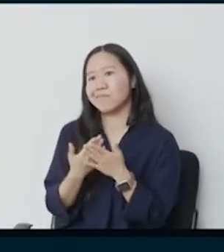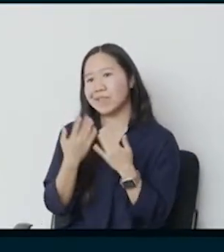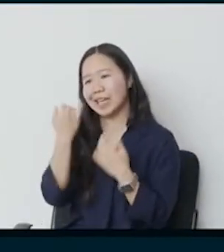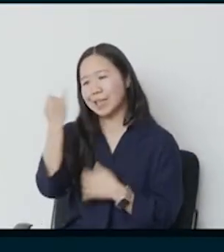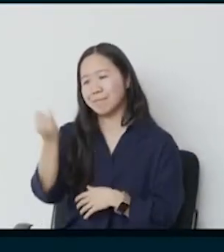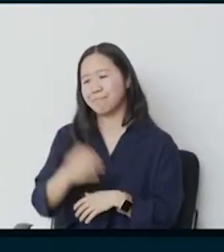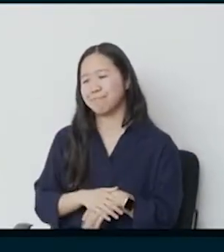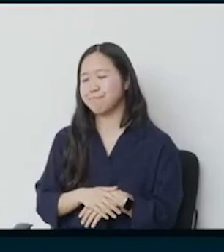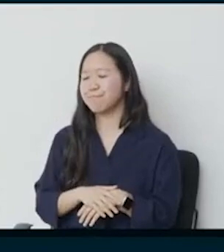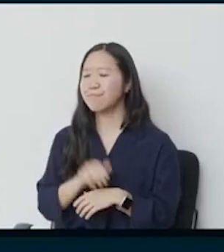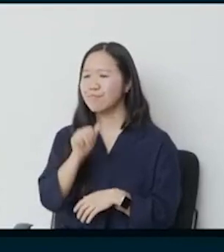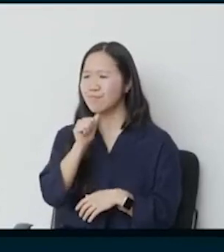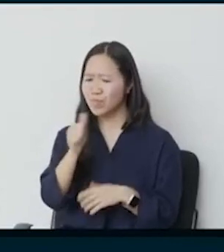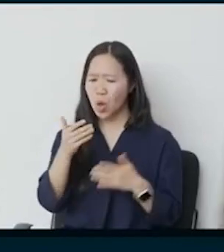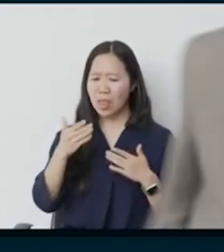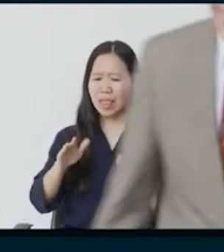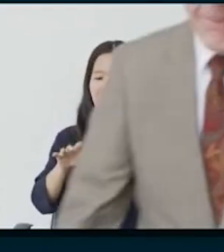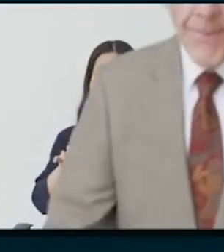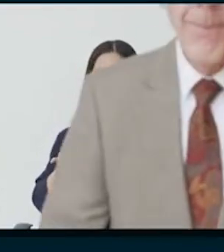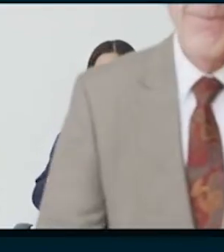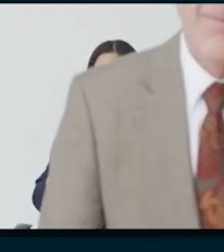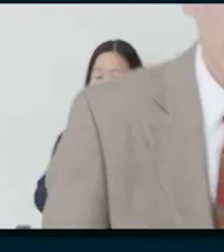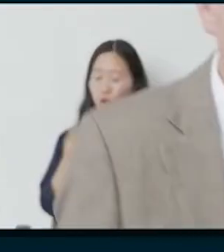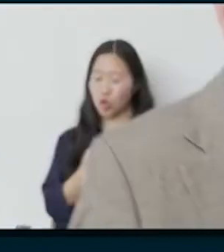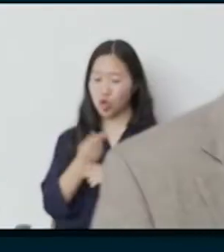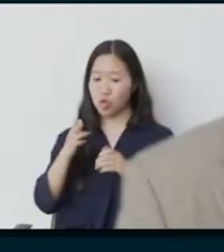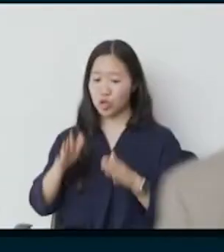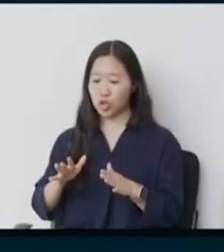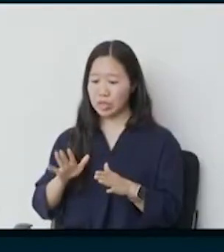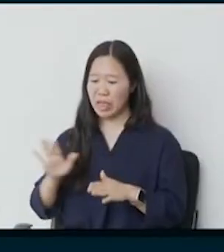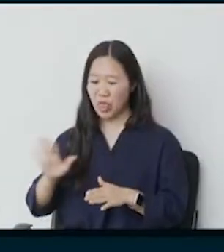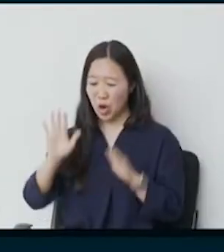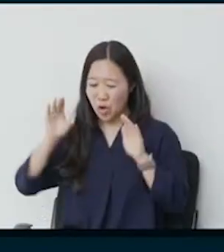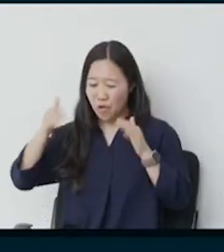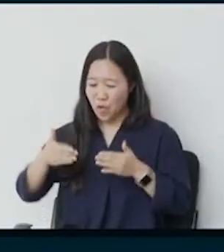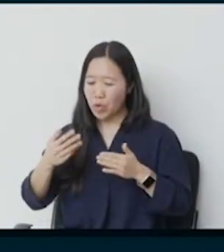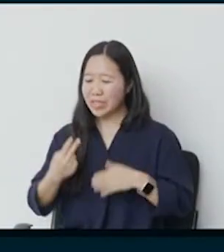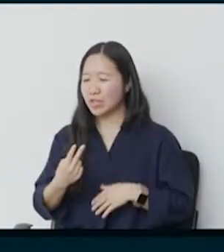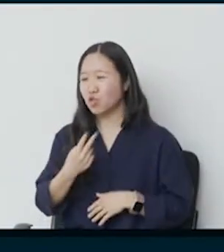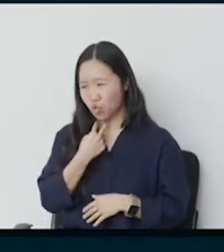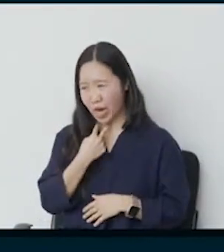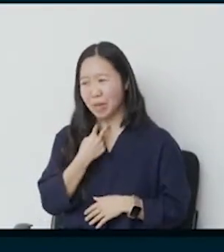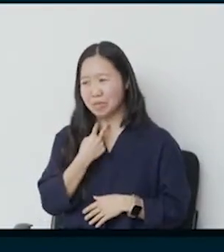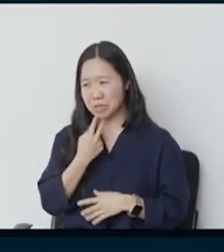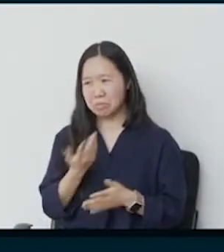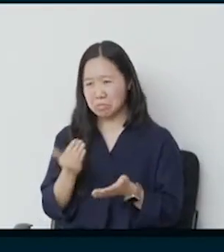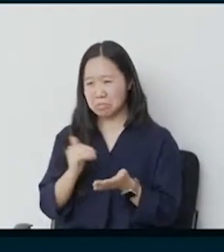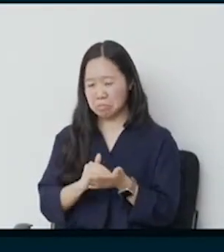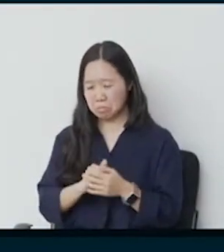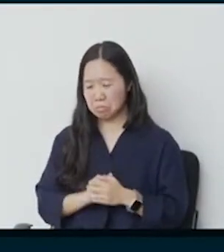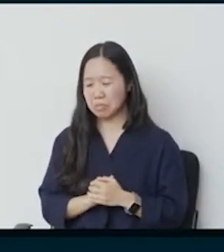let the focus get trapped, right?